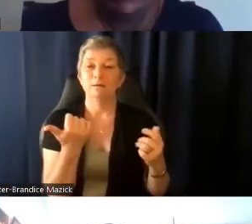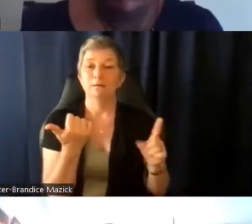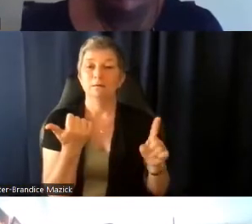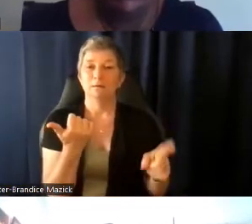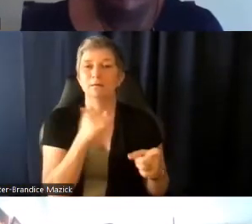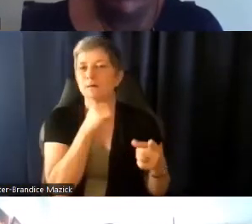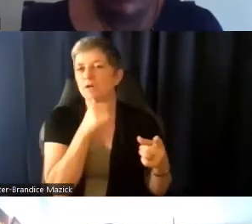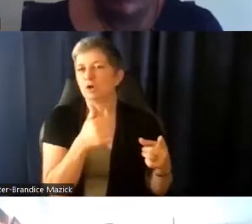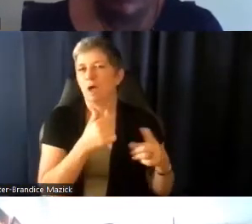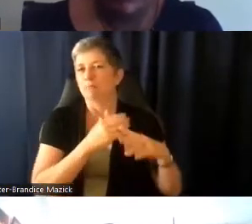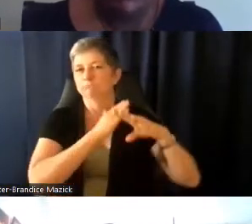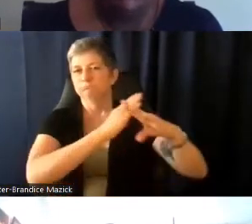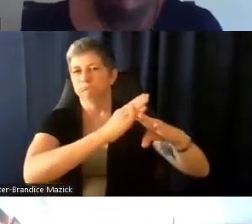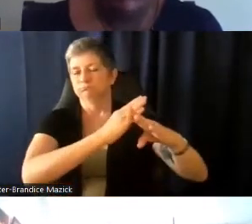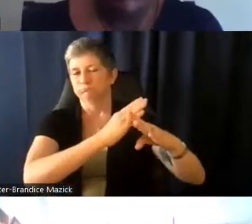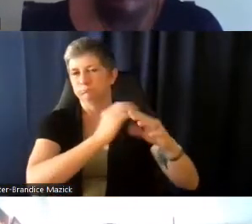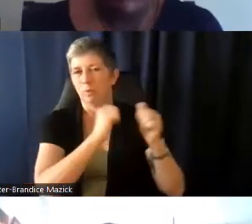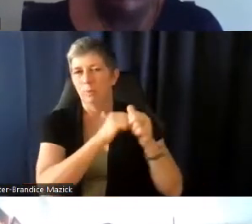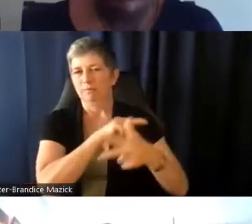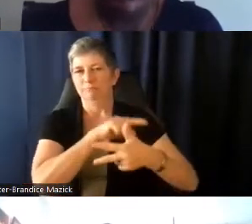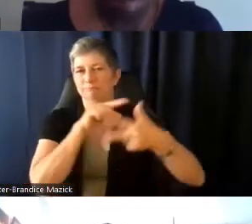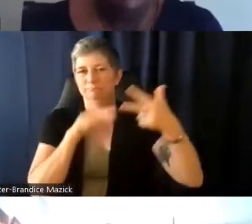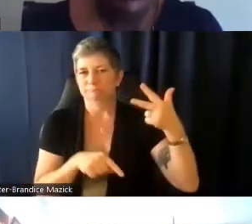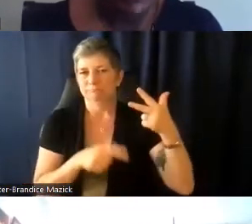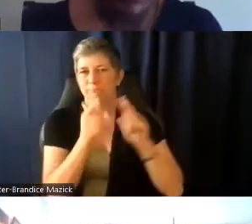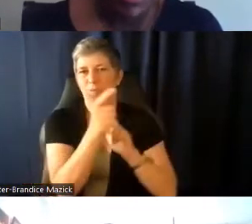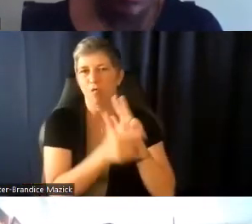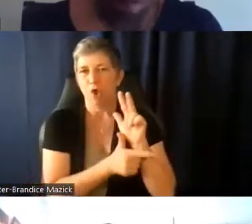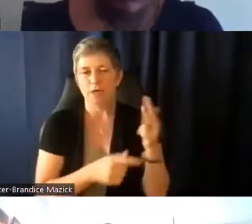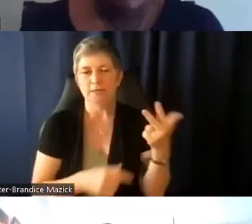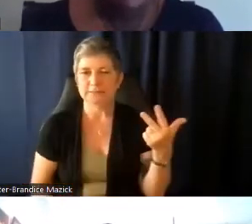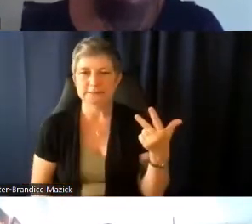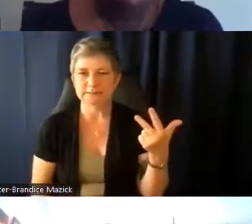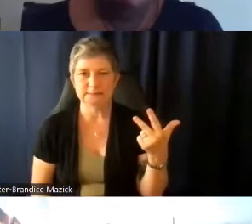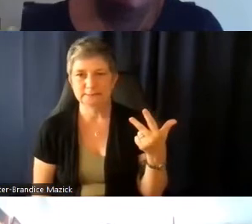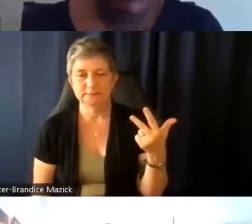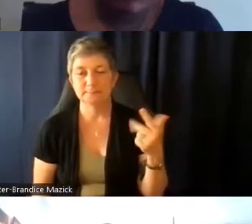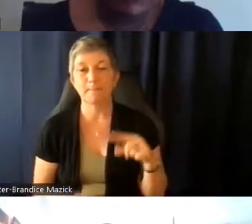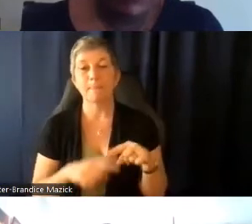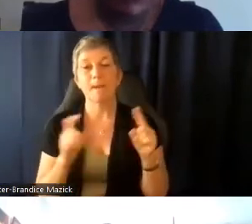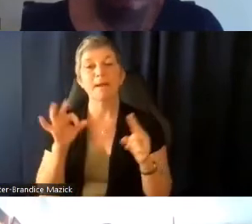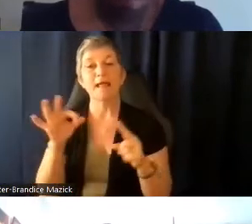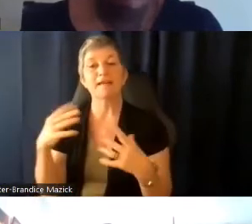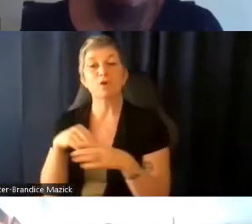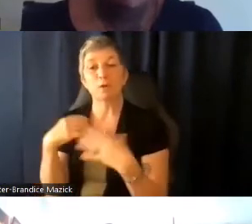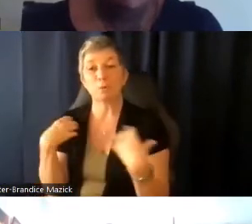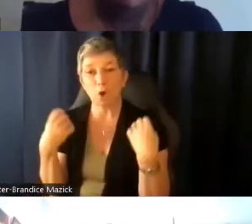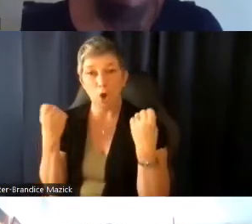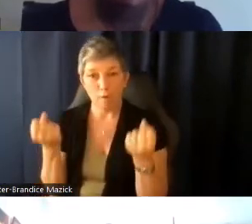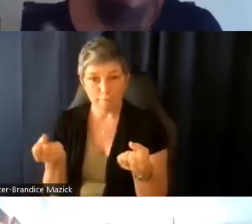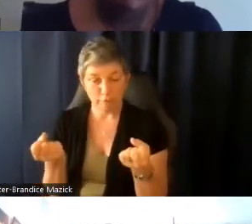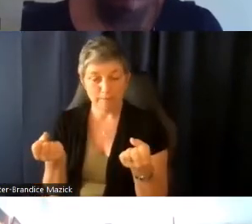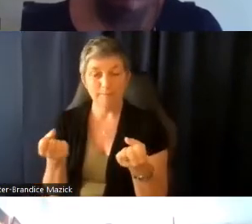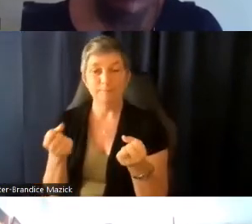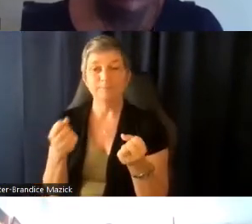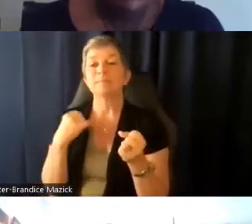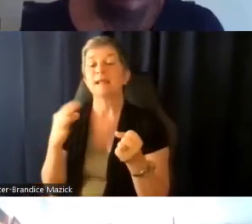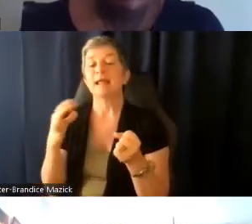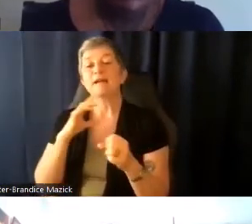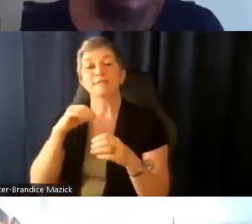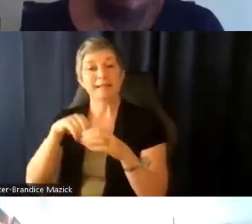by the protections under the Fair Housing Act, Section 504 and the ADA. But if you are in recovery, like say if you're in a rehabilitation